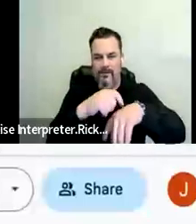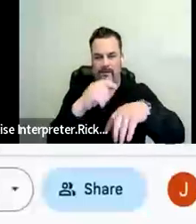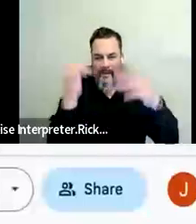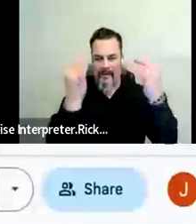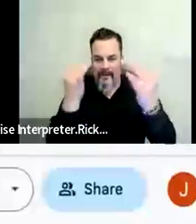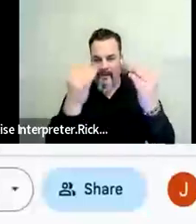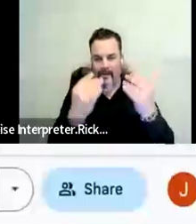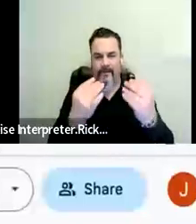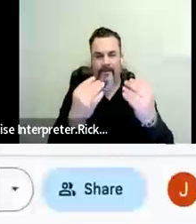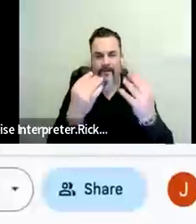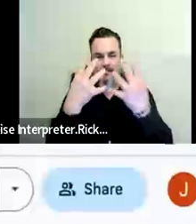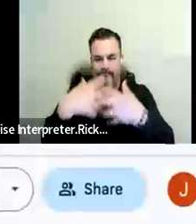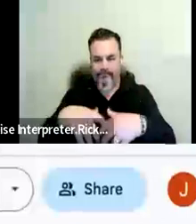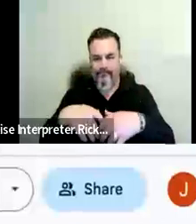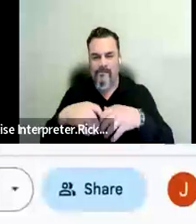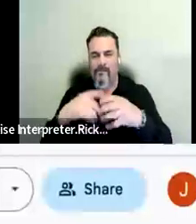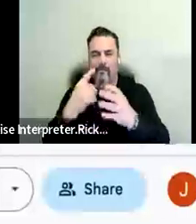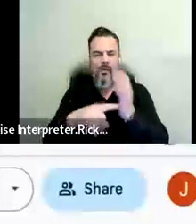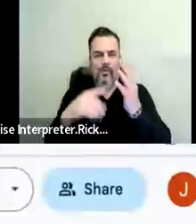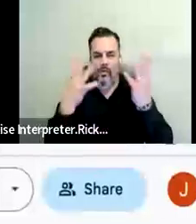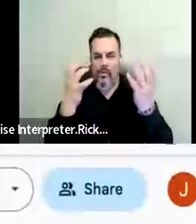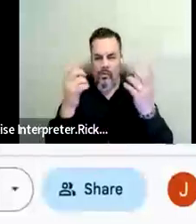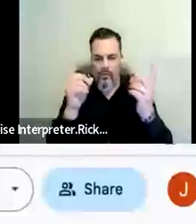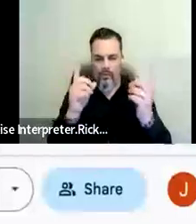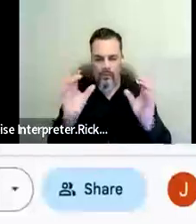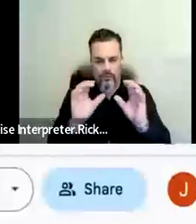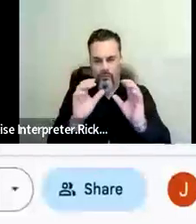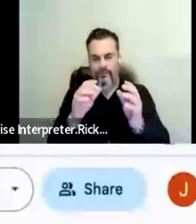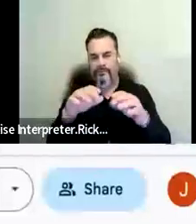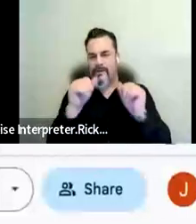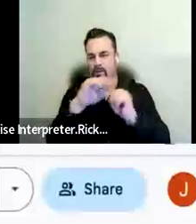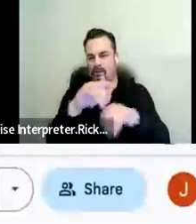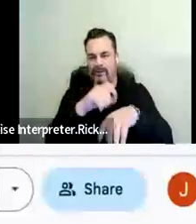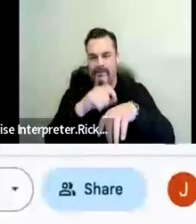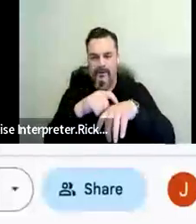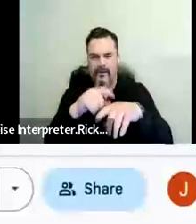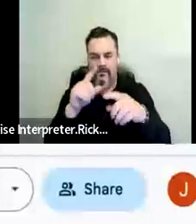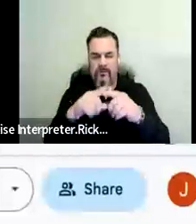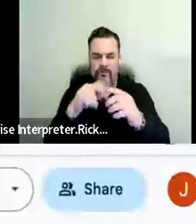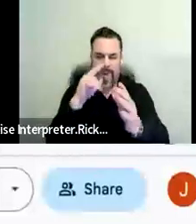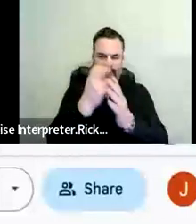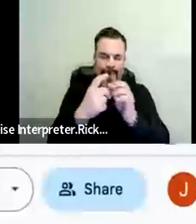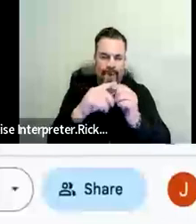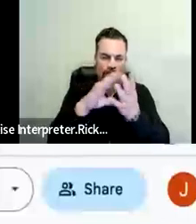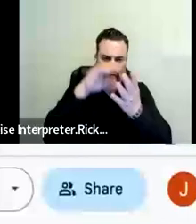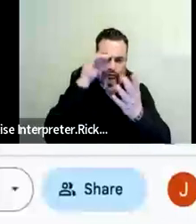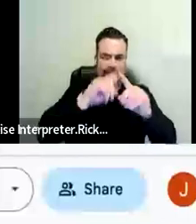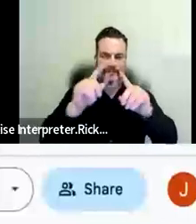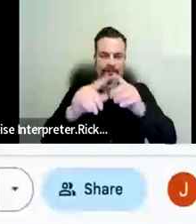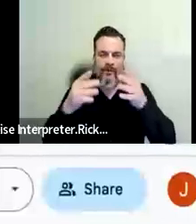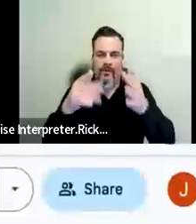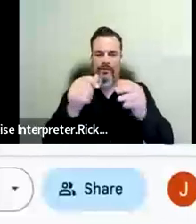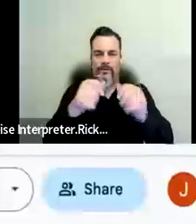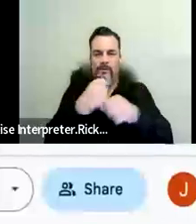through what you want to do, and taking your time to dive into learning about the different ways you can